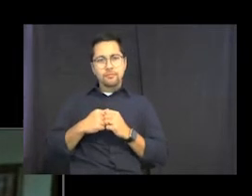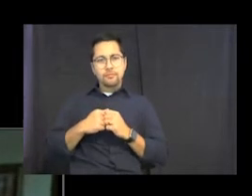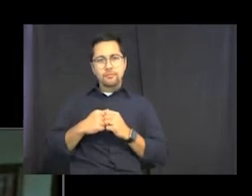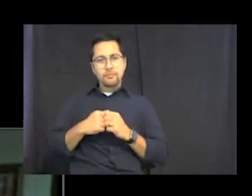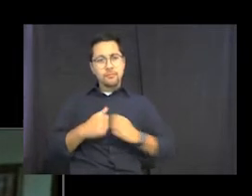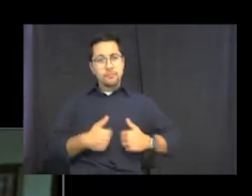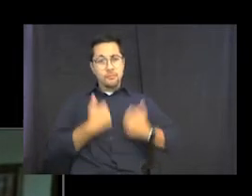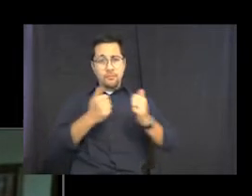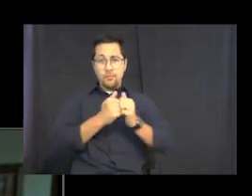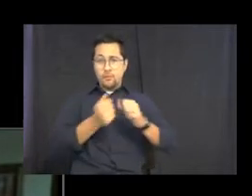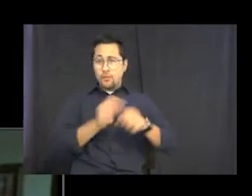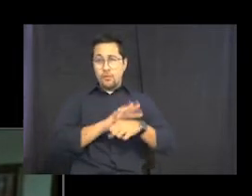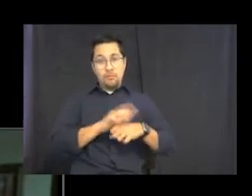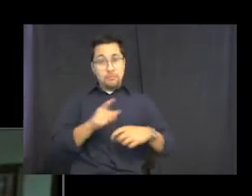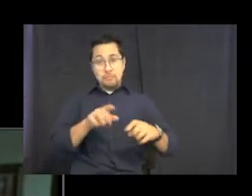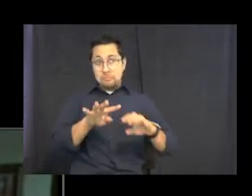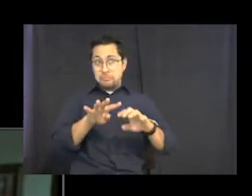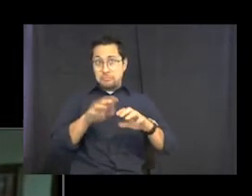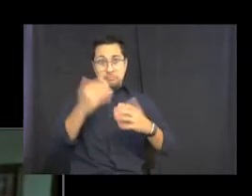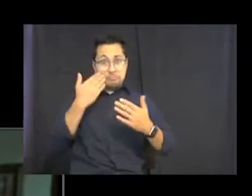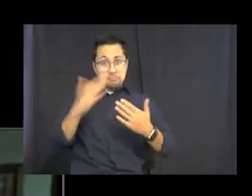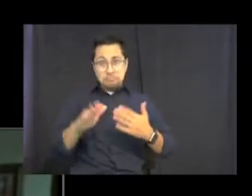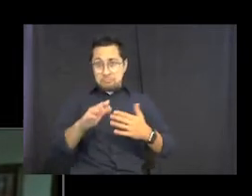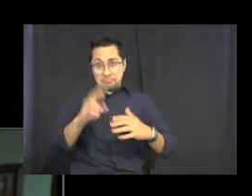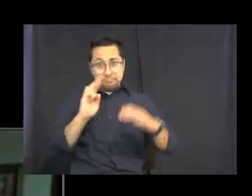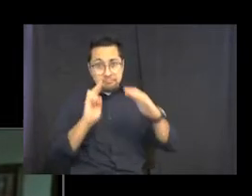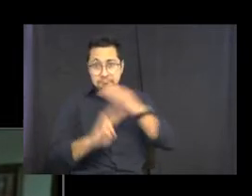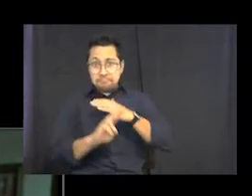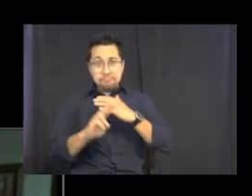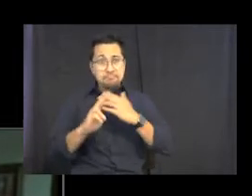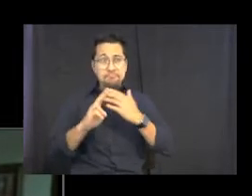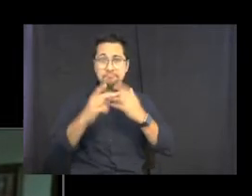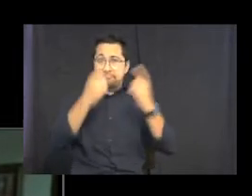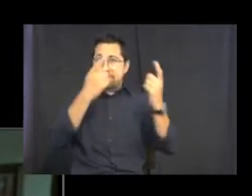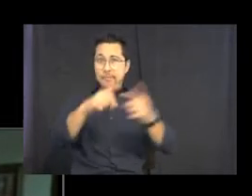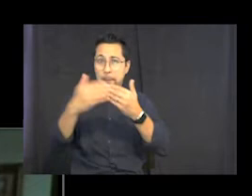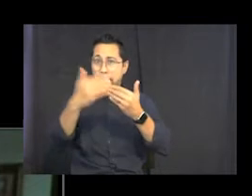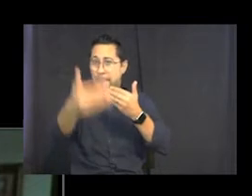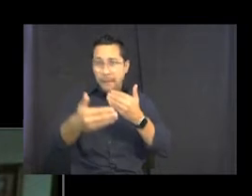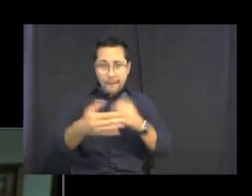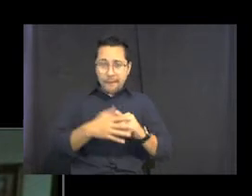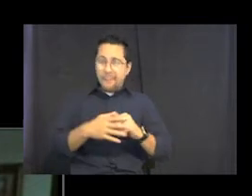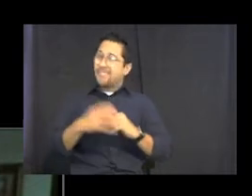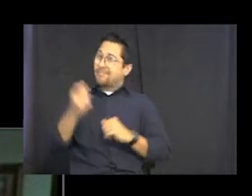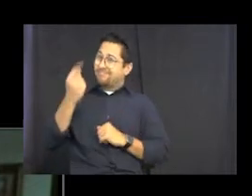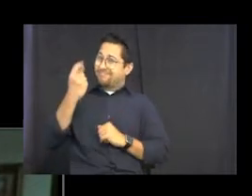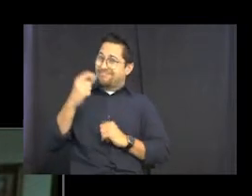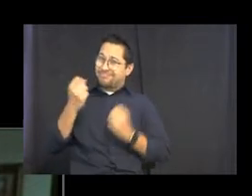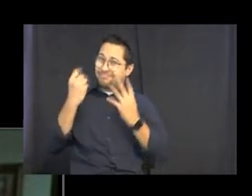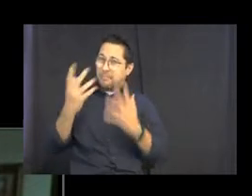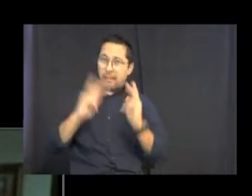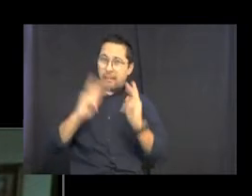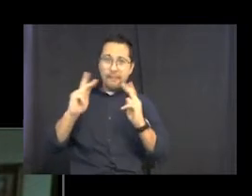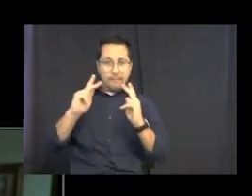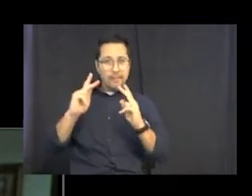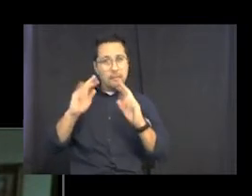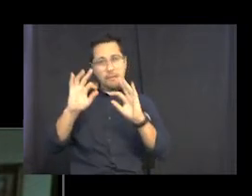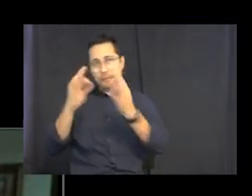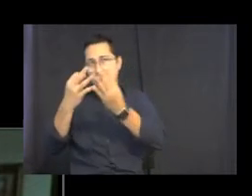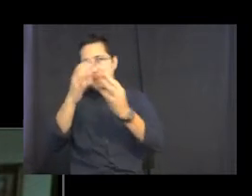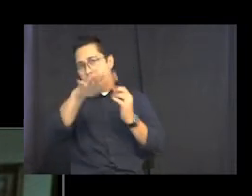COVID, you don't know who's going to die next, and many families have lost loved